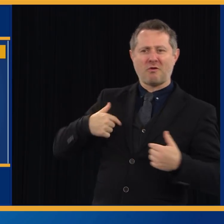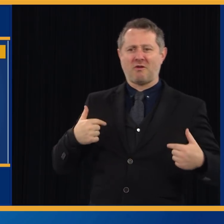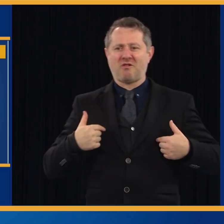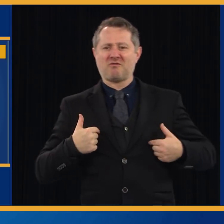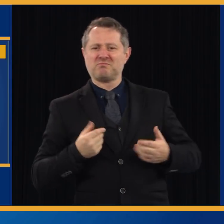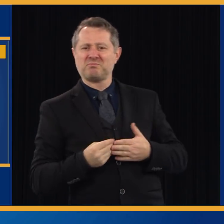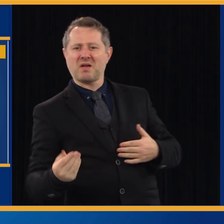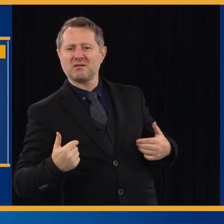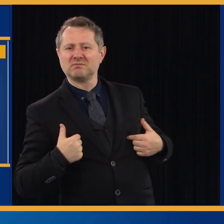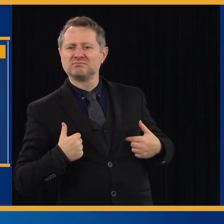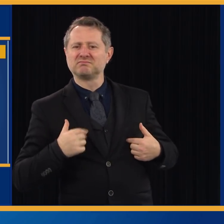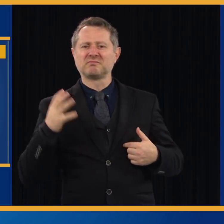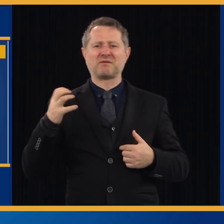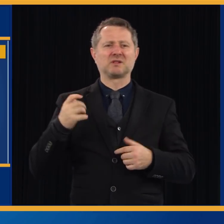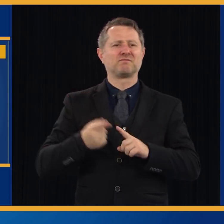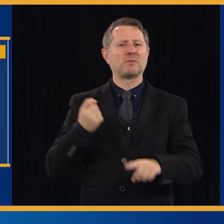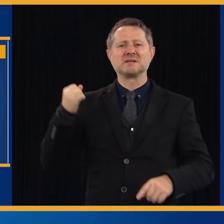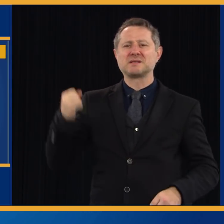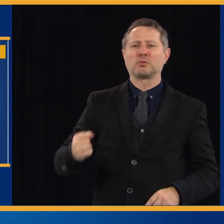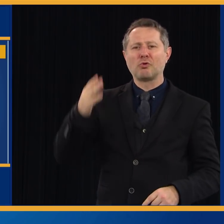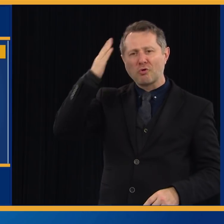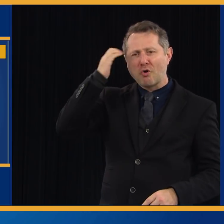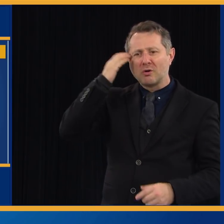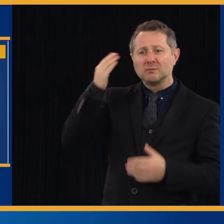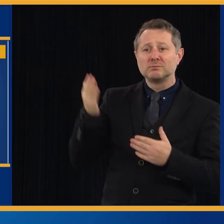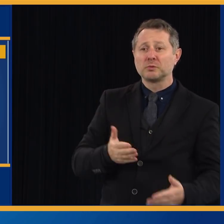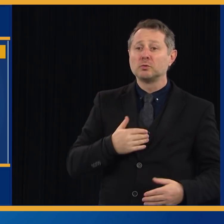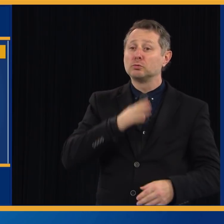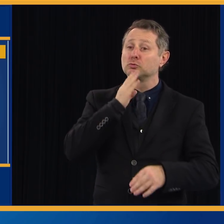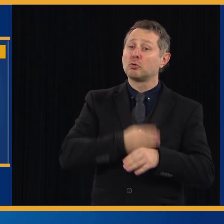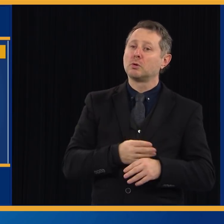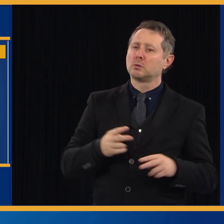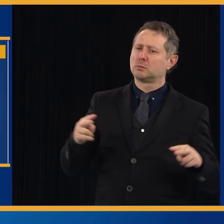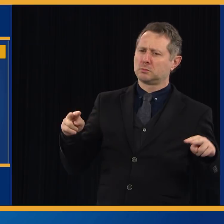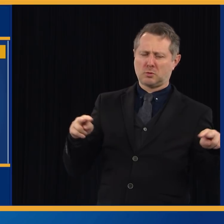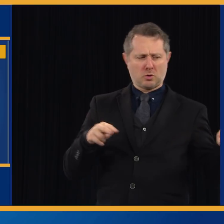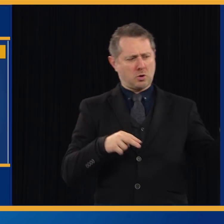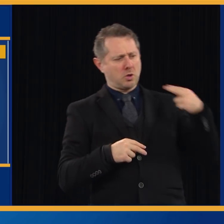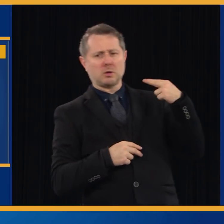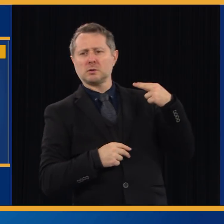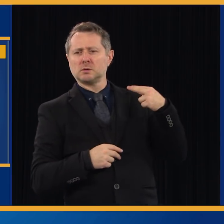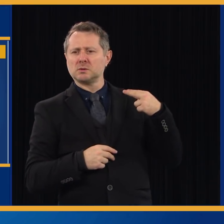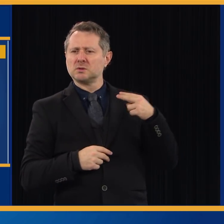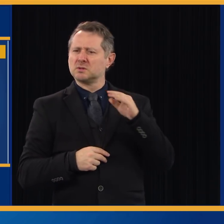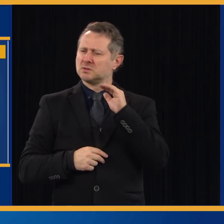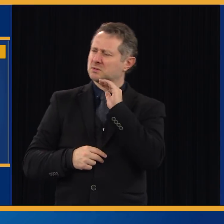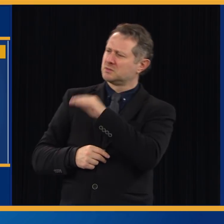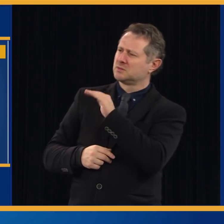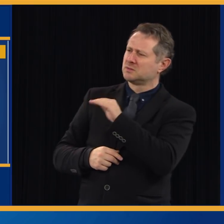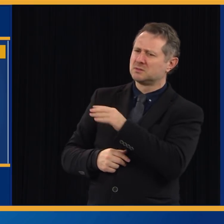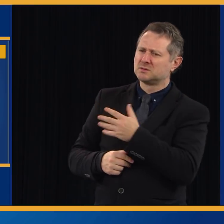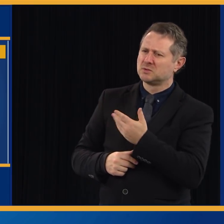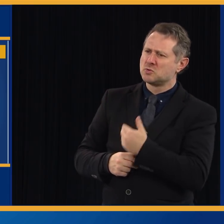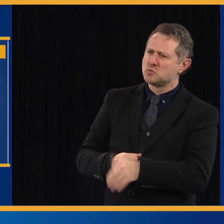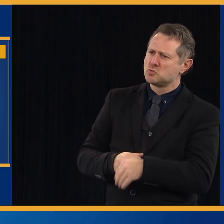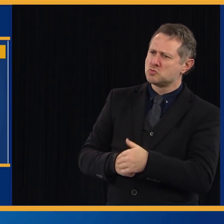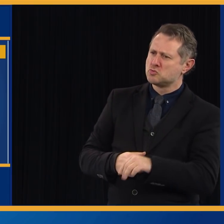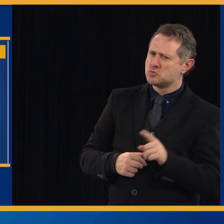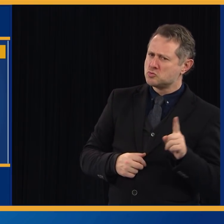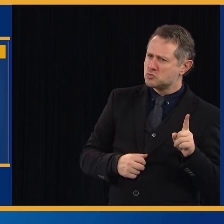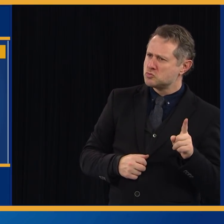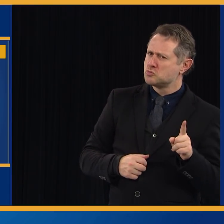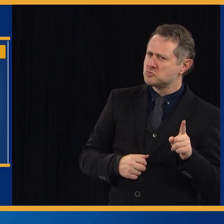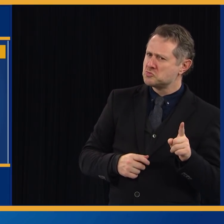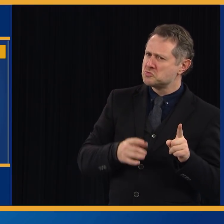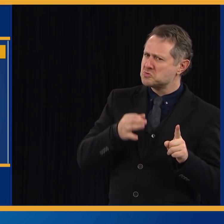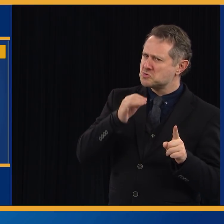kits from South Korea. And my daughter turns to me and looks at me and says, wow, that was really smart.